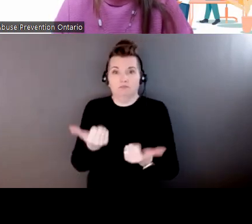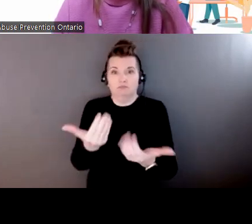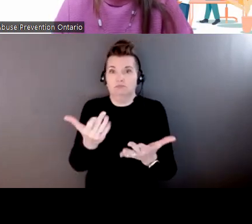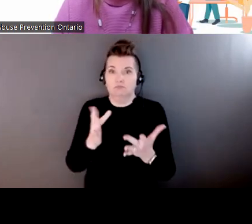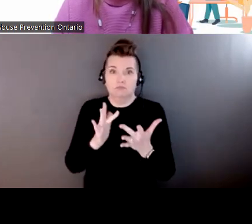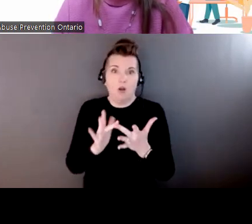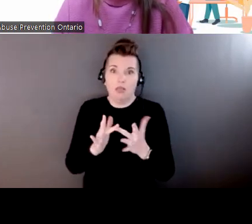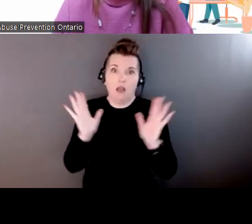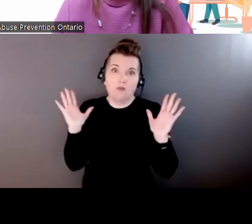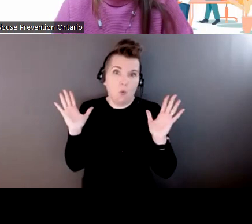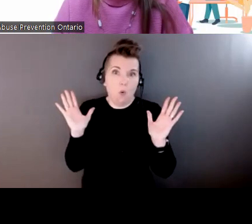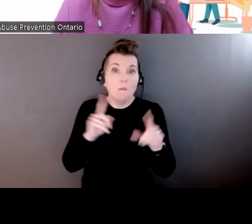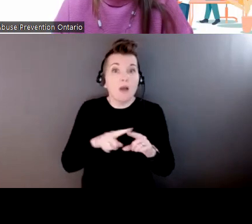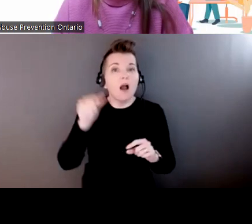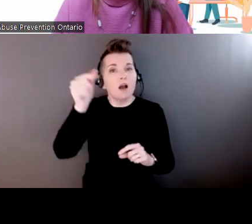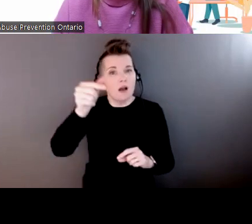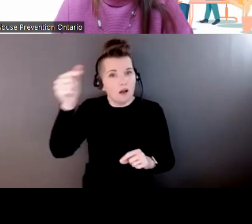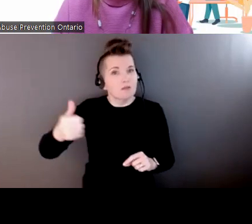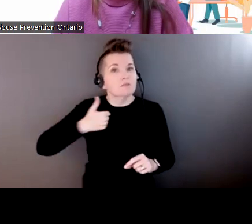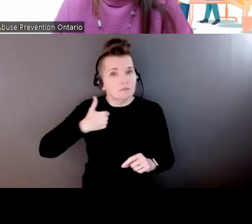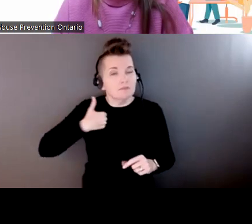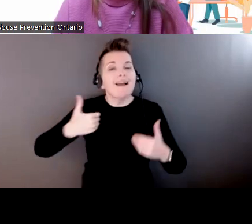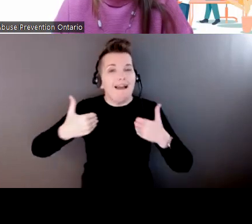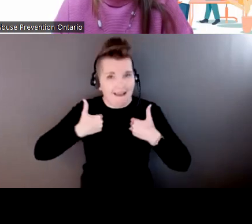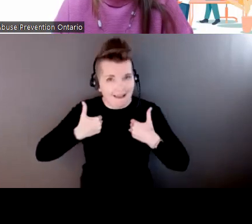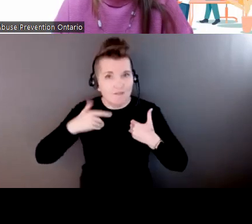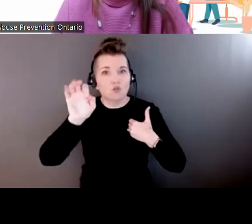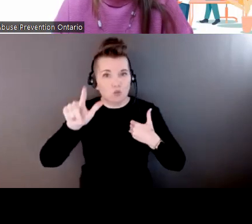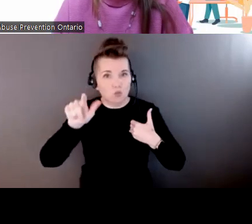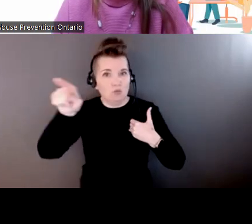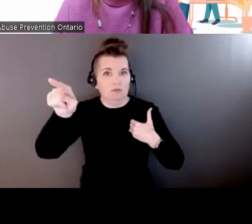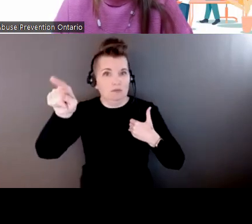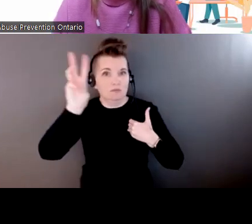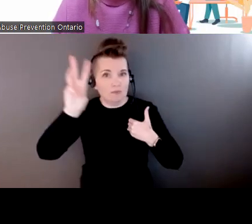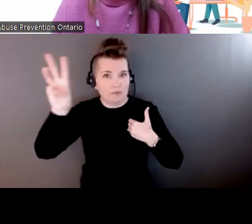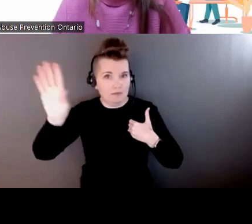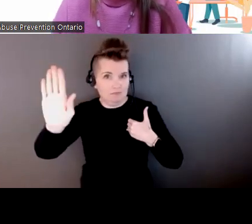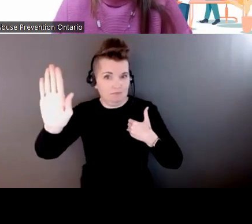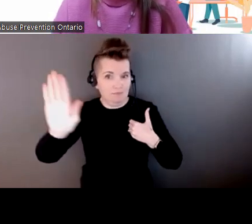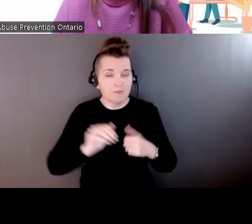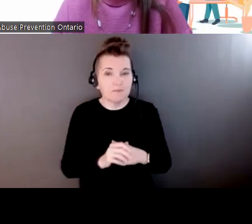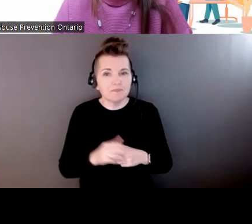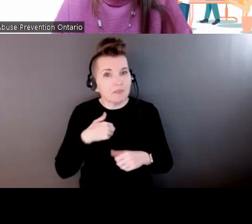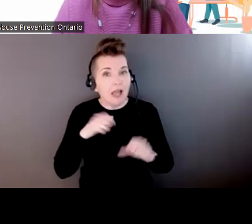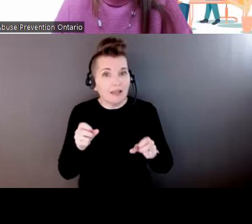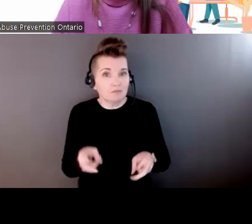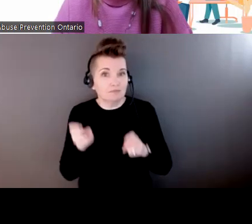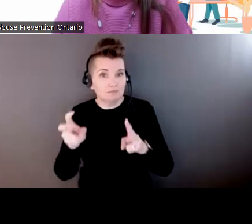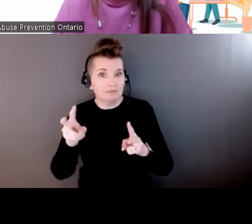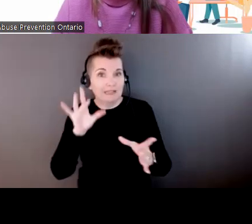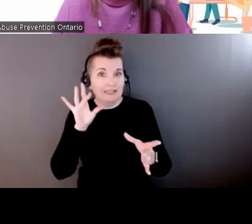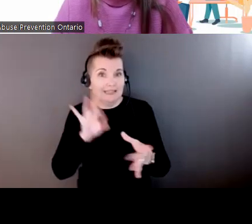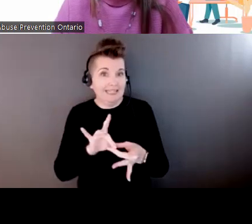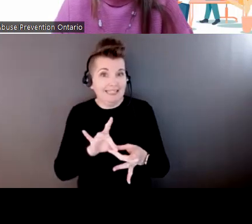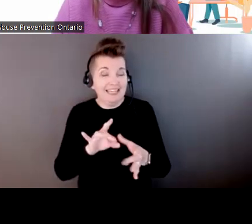the government of Canada does have their own. And I could put in a link for that. I'm not trying to